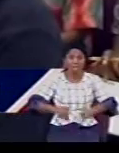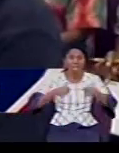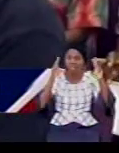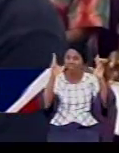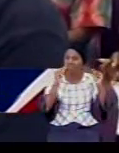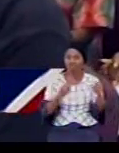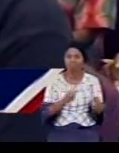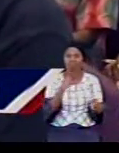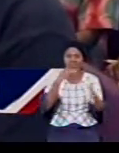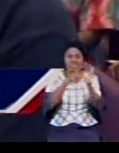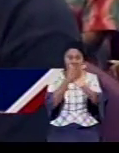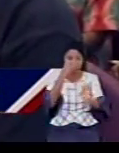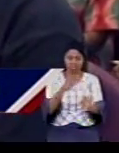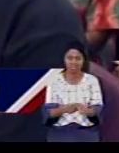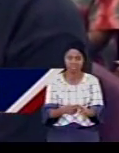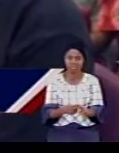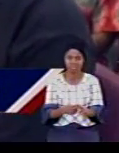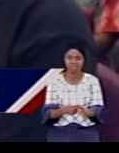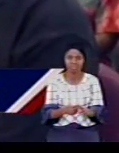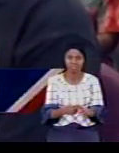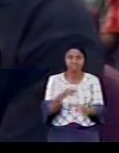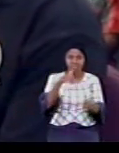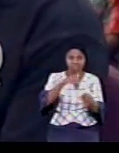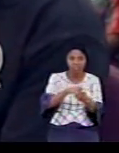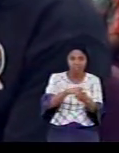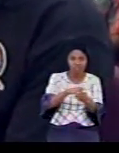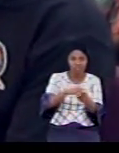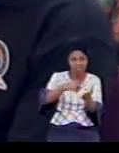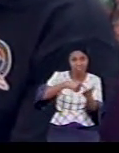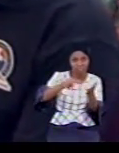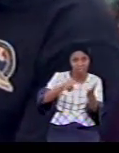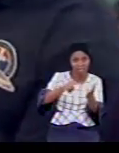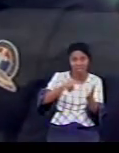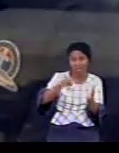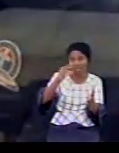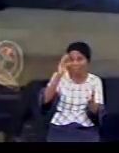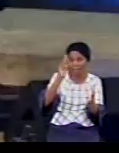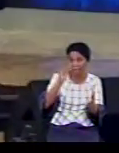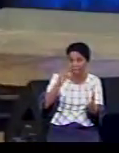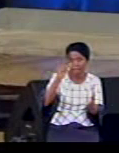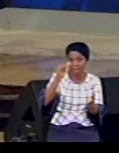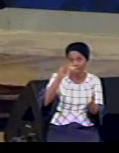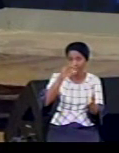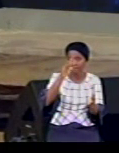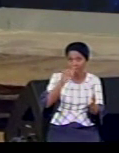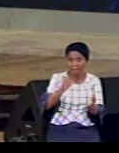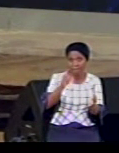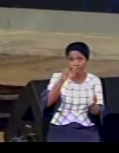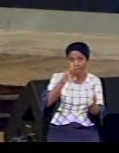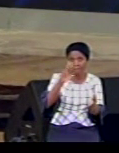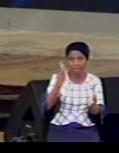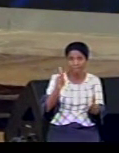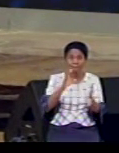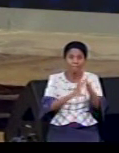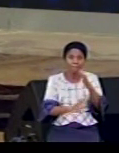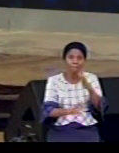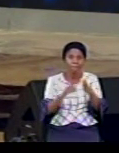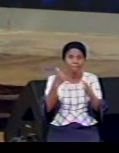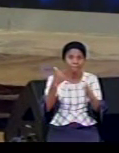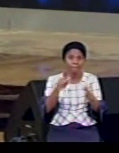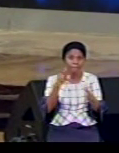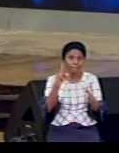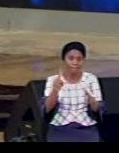disappointment. Mark chapter 11. I'm reading from verse 12. Mark